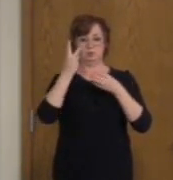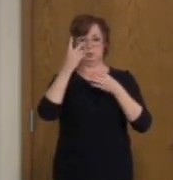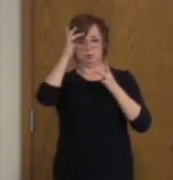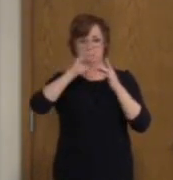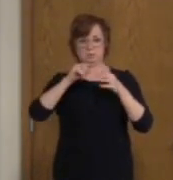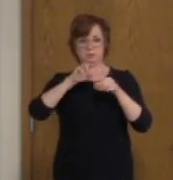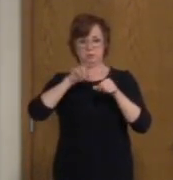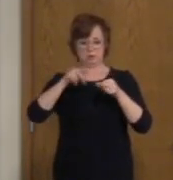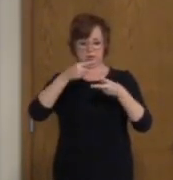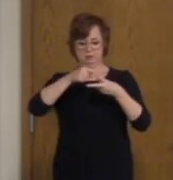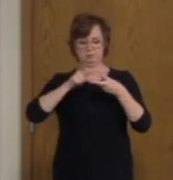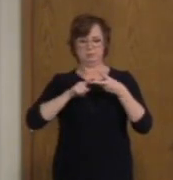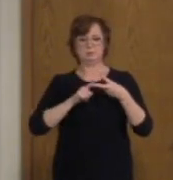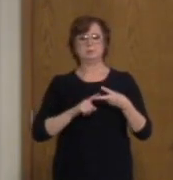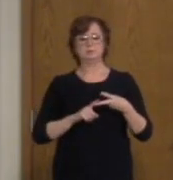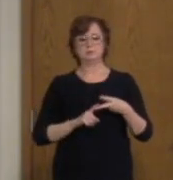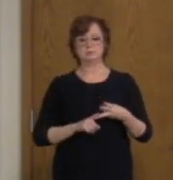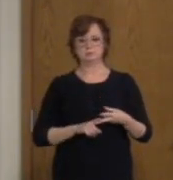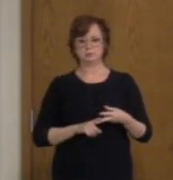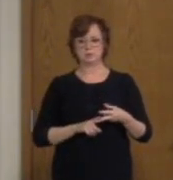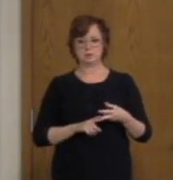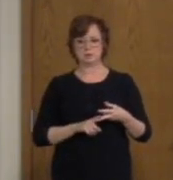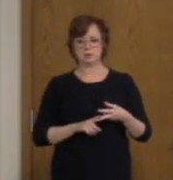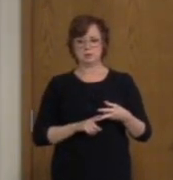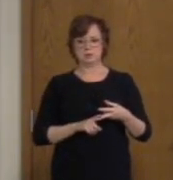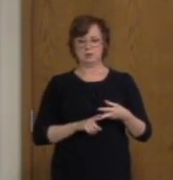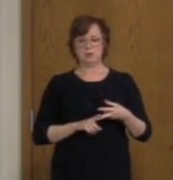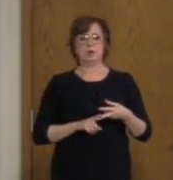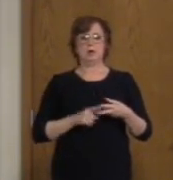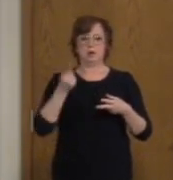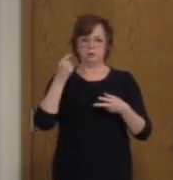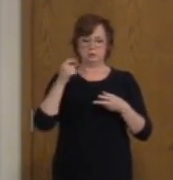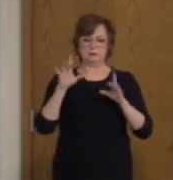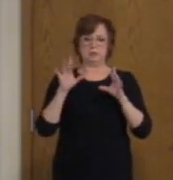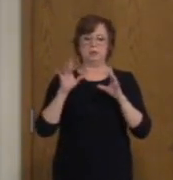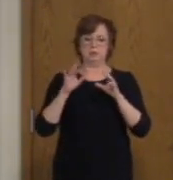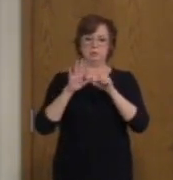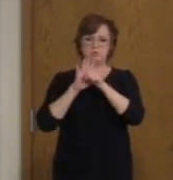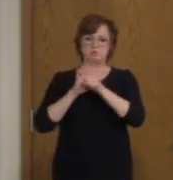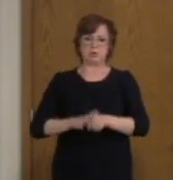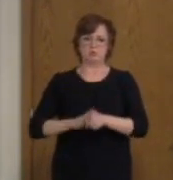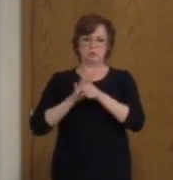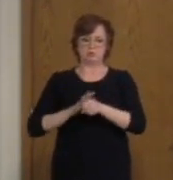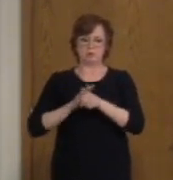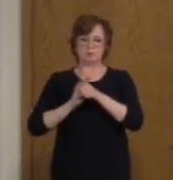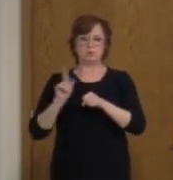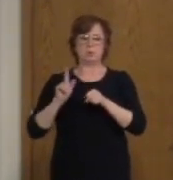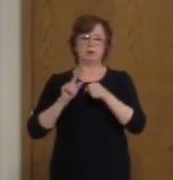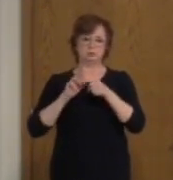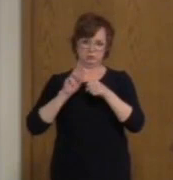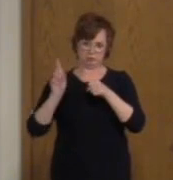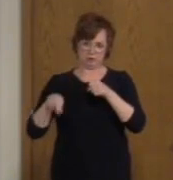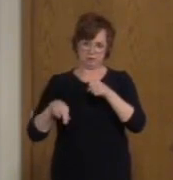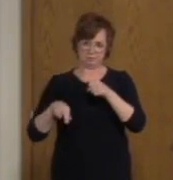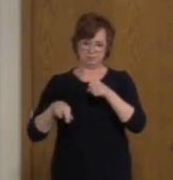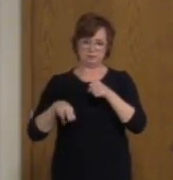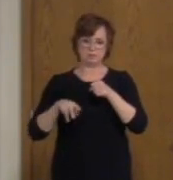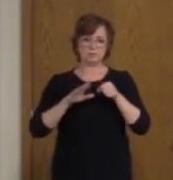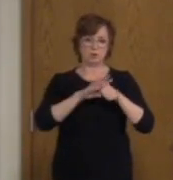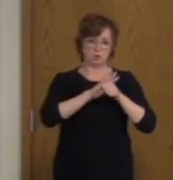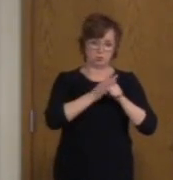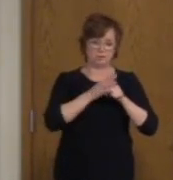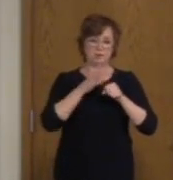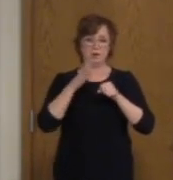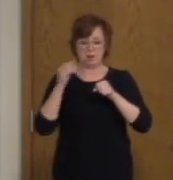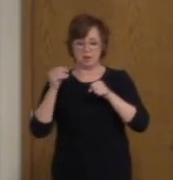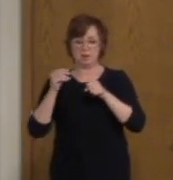capacity, I talked about last week that we are under significant pressure in Regina, not just because of COVID, but also non-COVID patients, and the fact that Regina